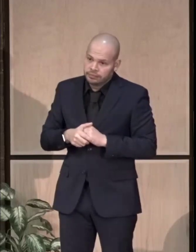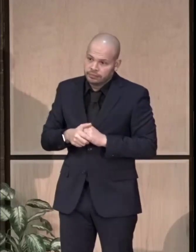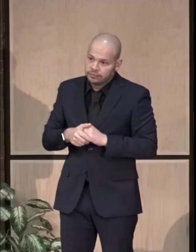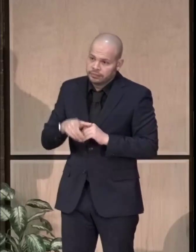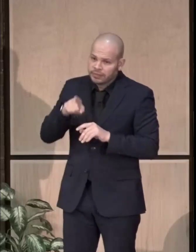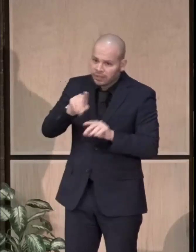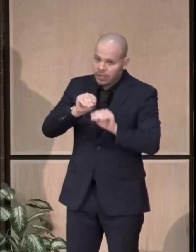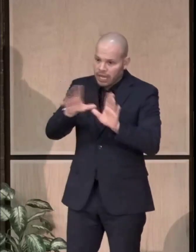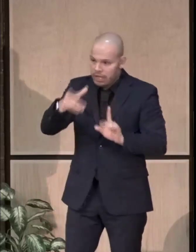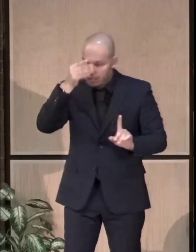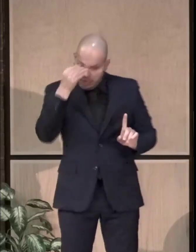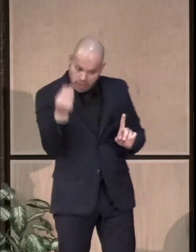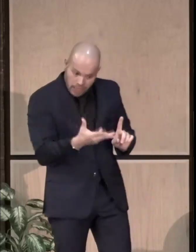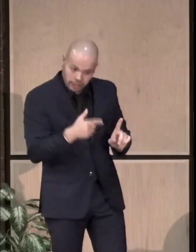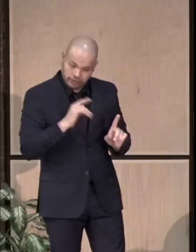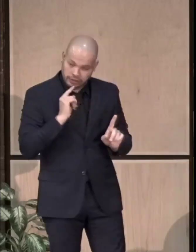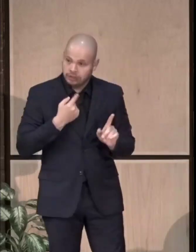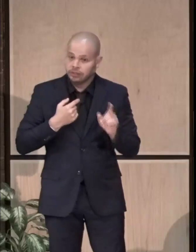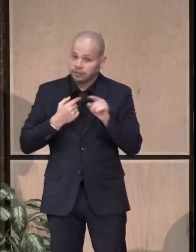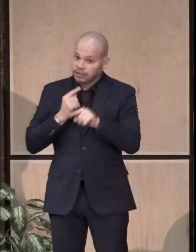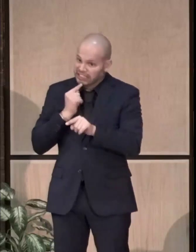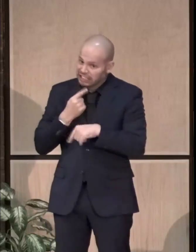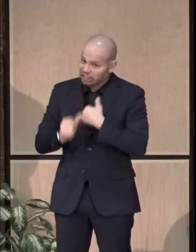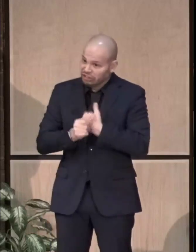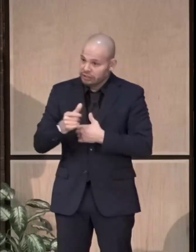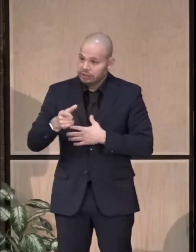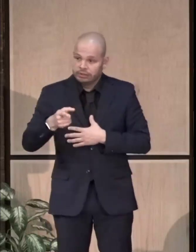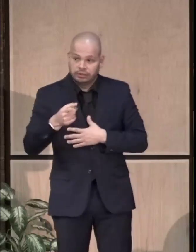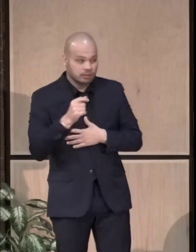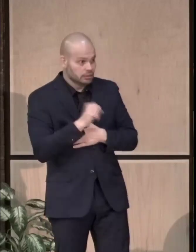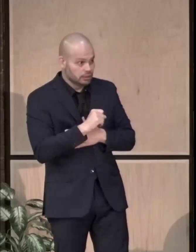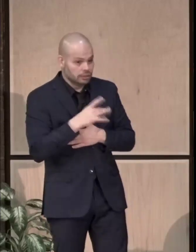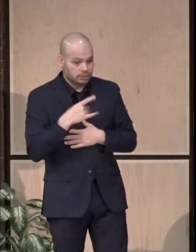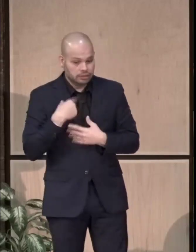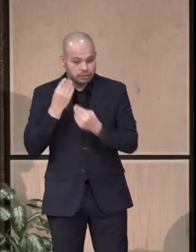I provided them the representation at the time when I was speaking with them, my understanding.